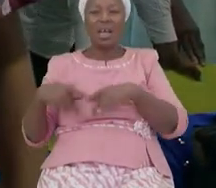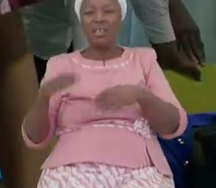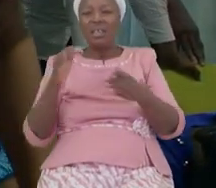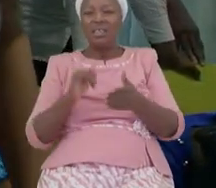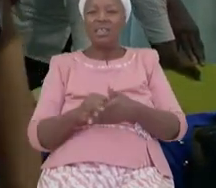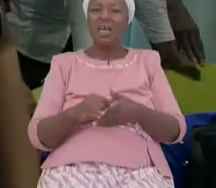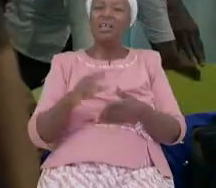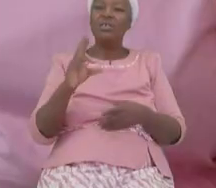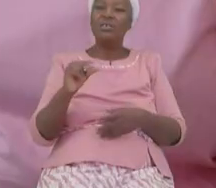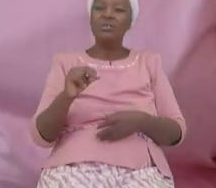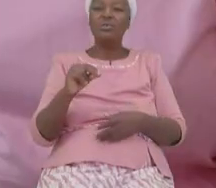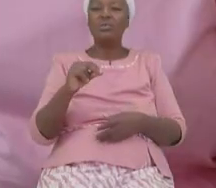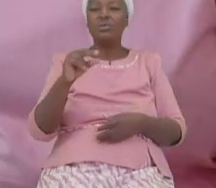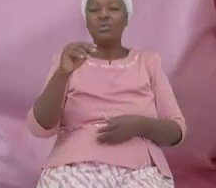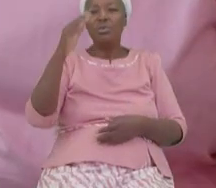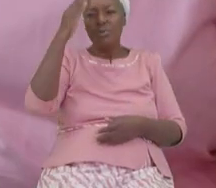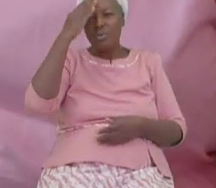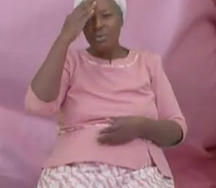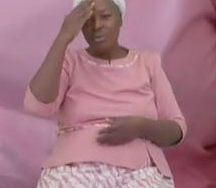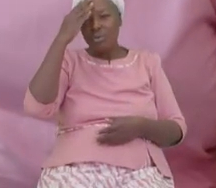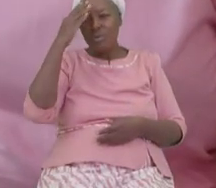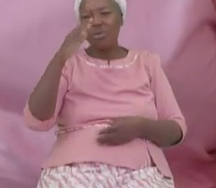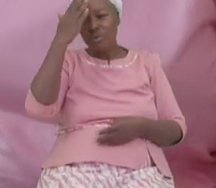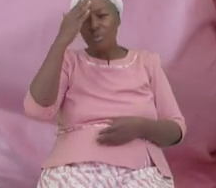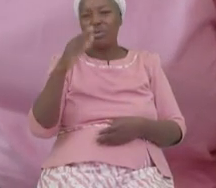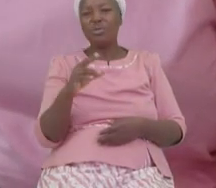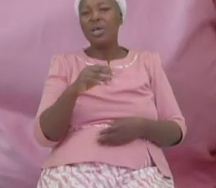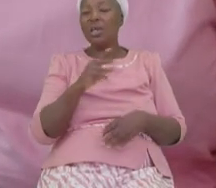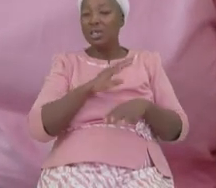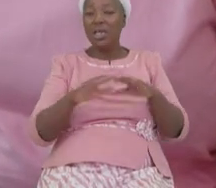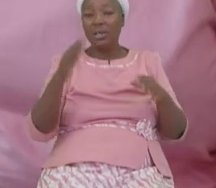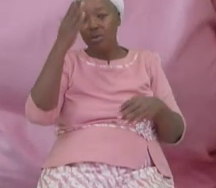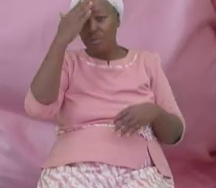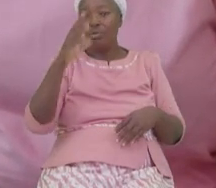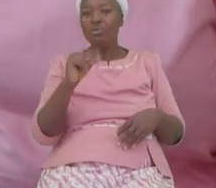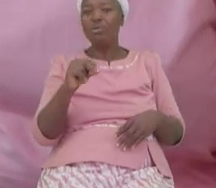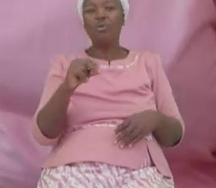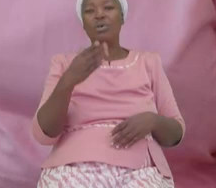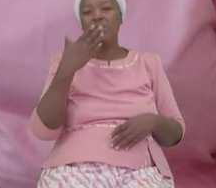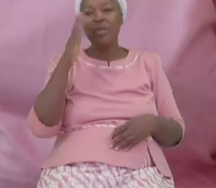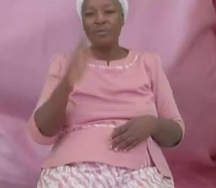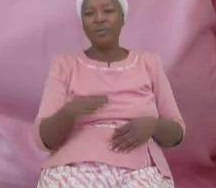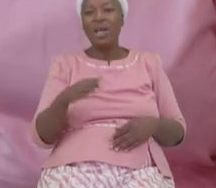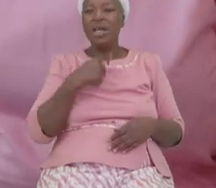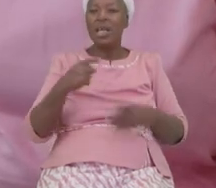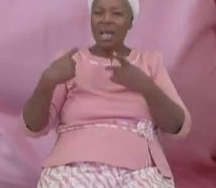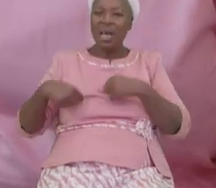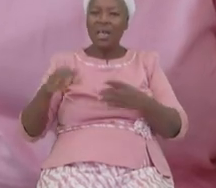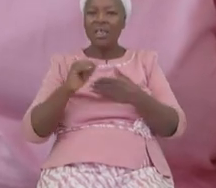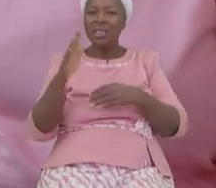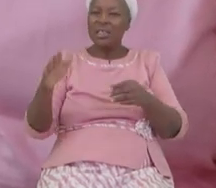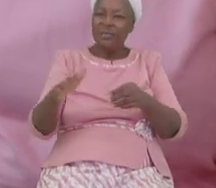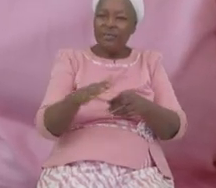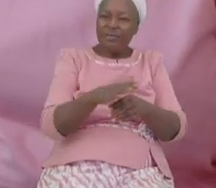no evil, that thinks no evil, that projects no evil, a heart that is fully,